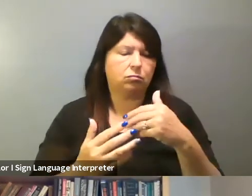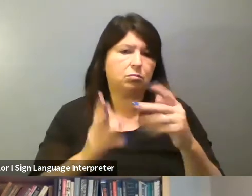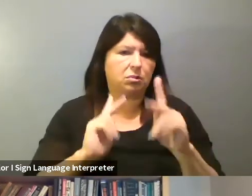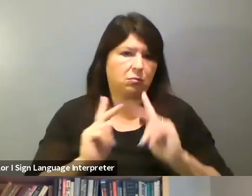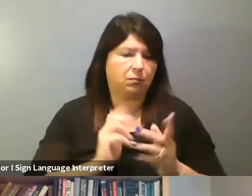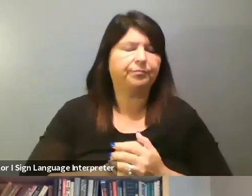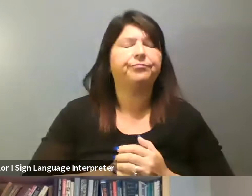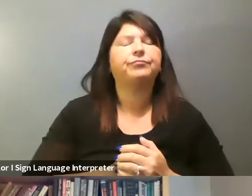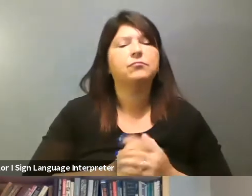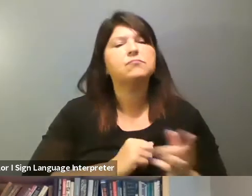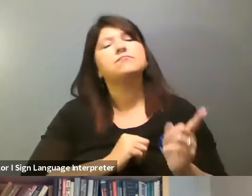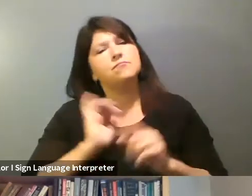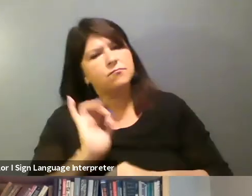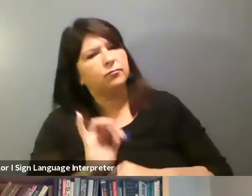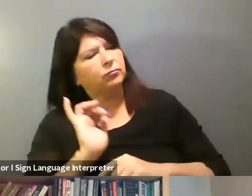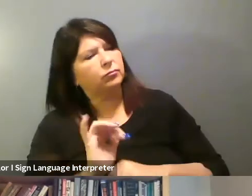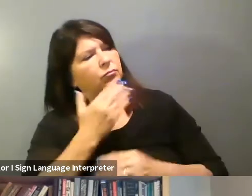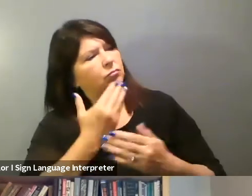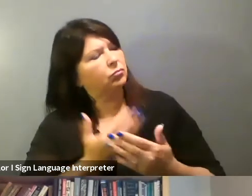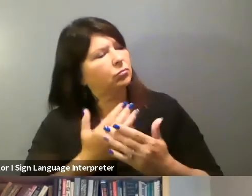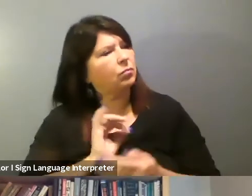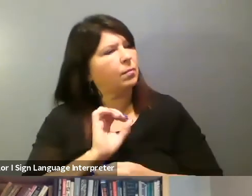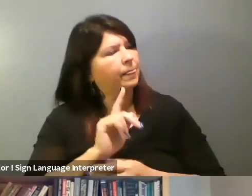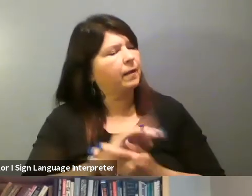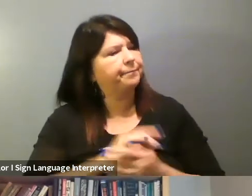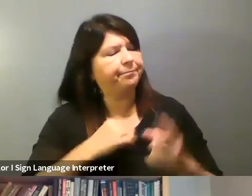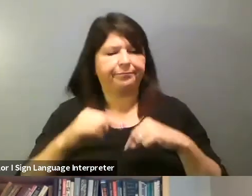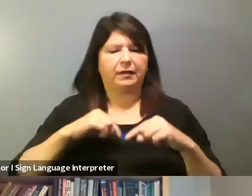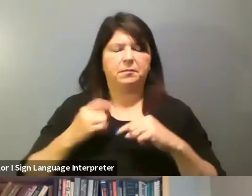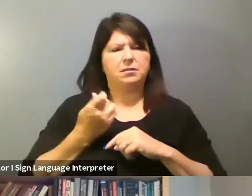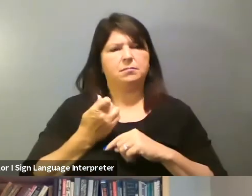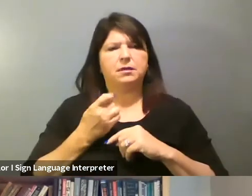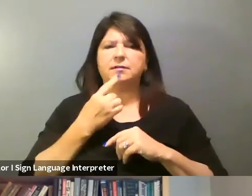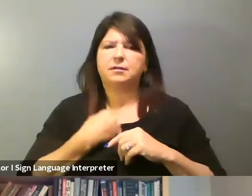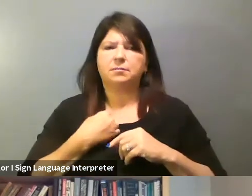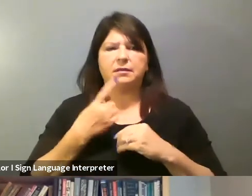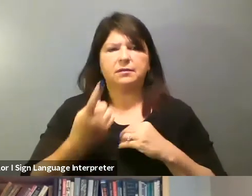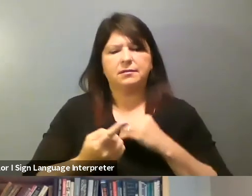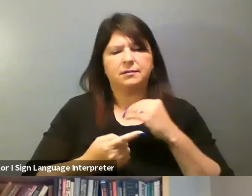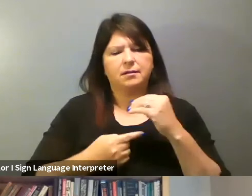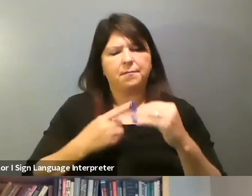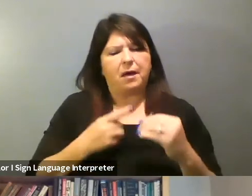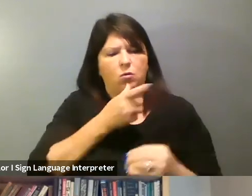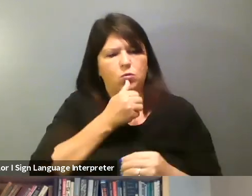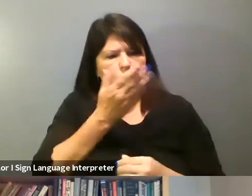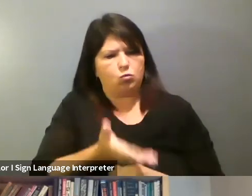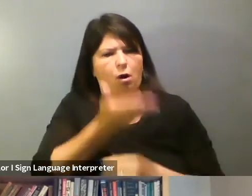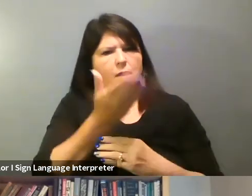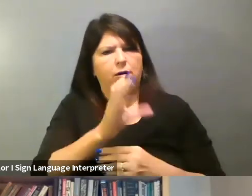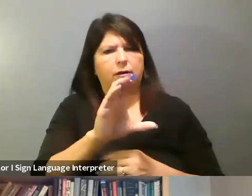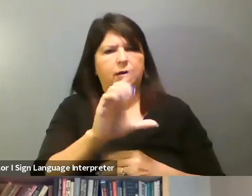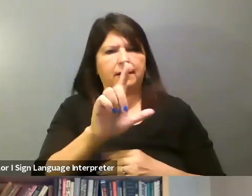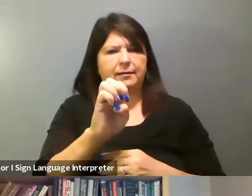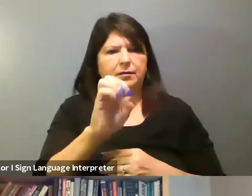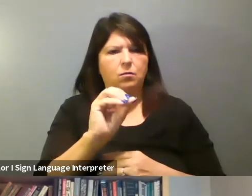Backing up a little bit, can you just give us a really brief overview of your life and how you actually became involved with the Black